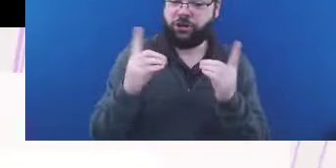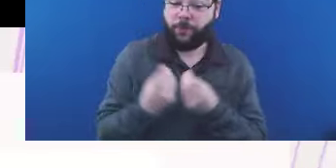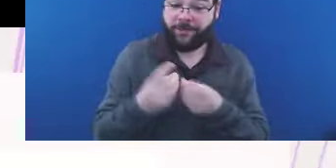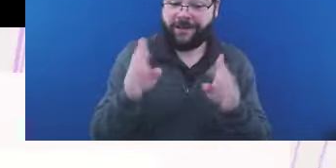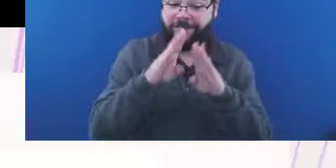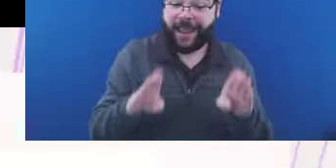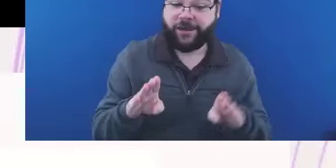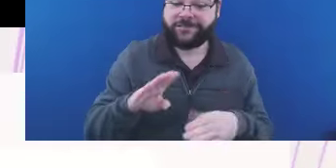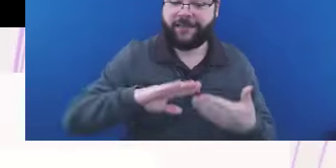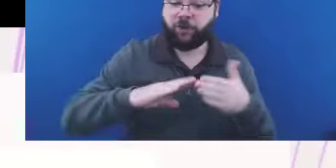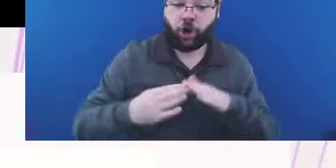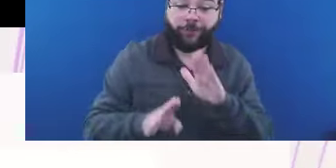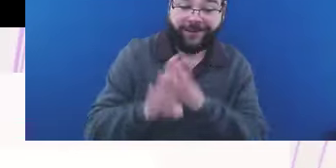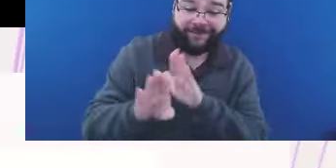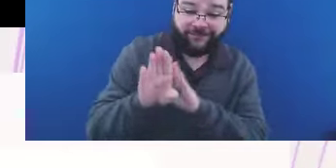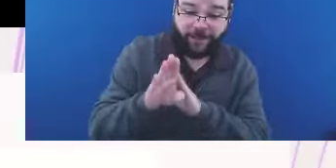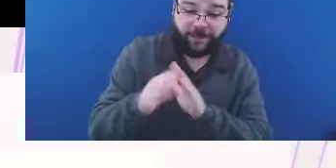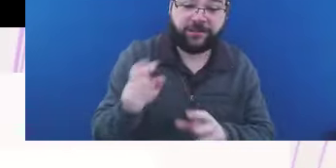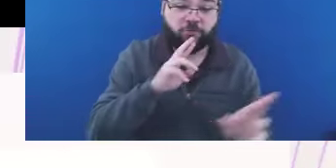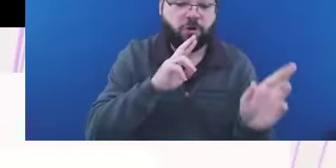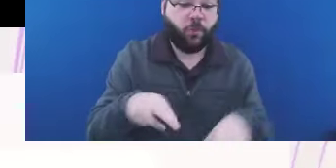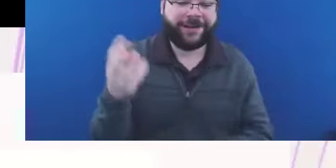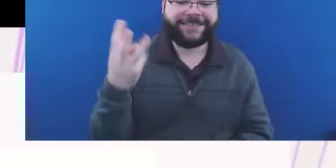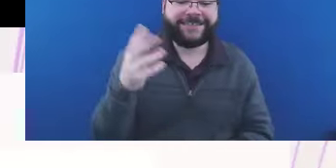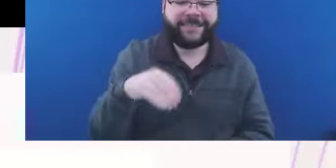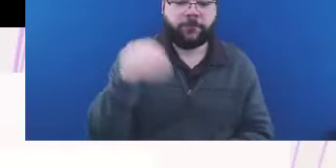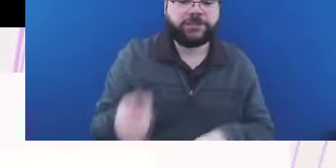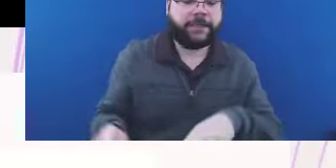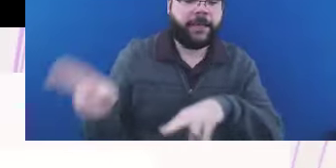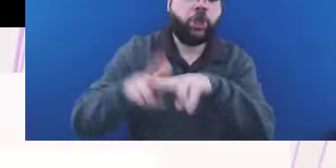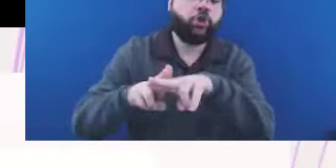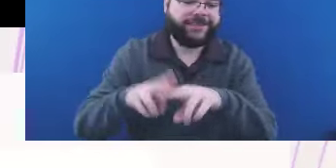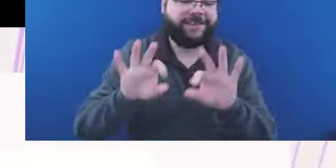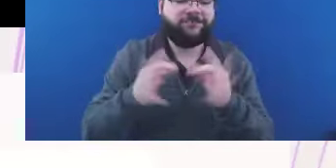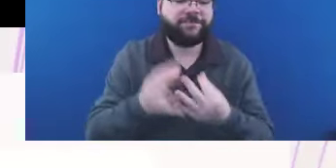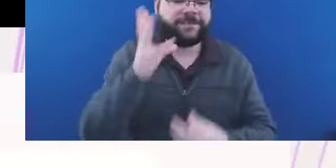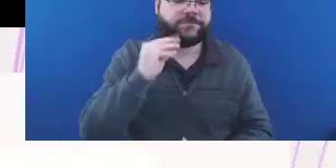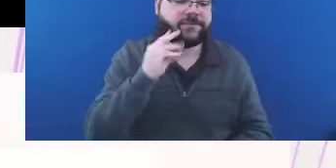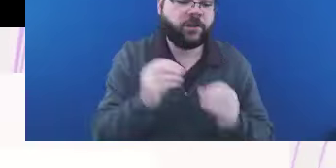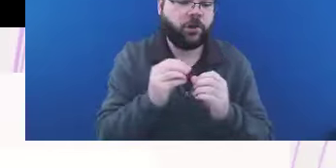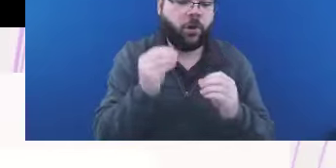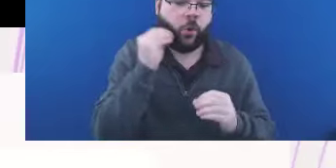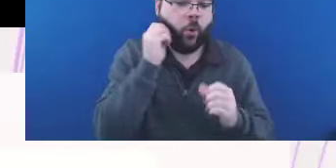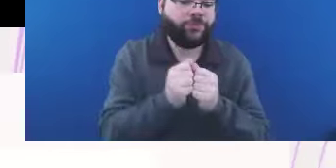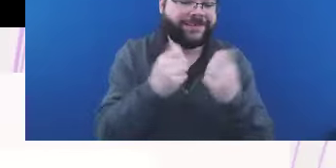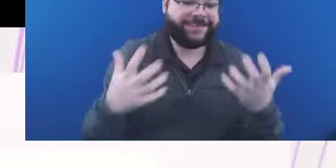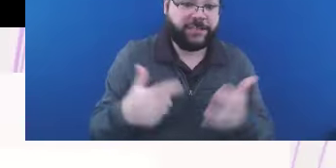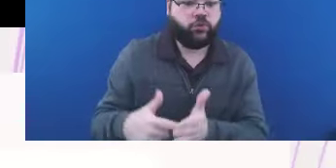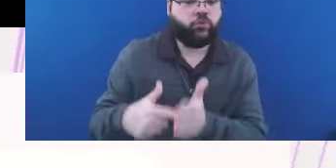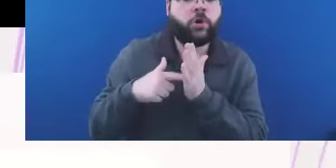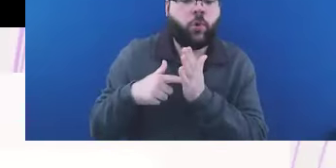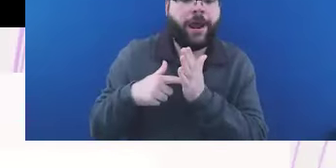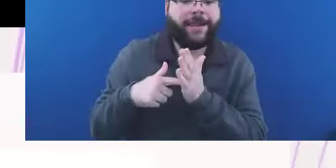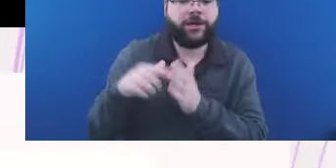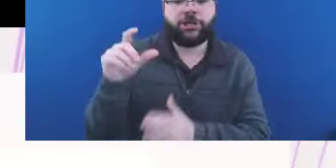Development reported a 16% increase in families experiencing homelessness needing shelter services. And this is